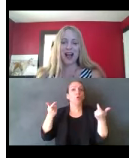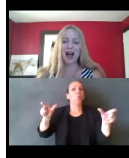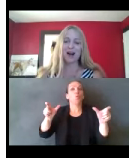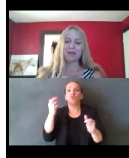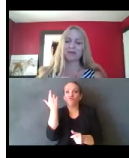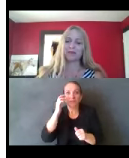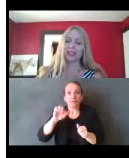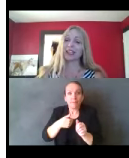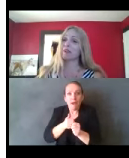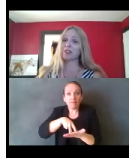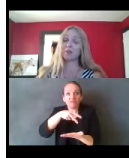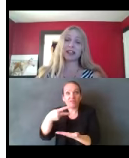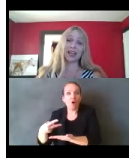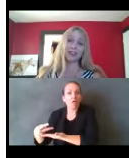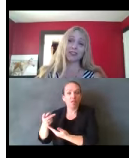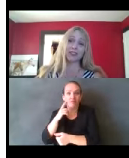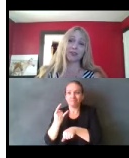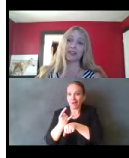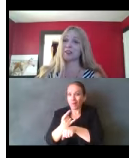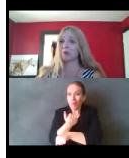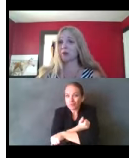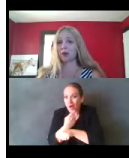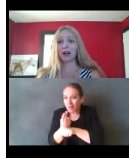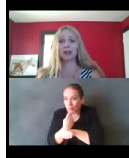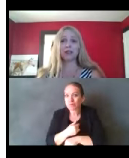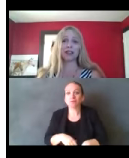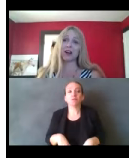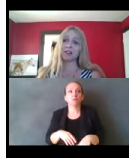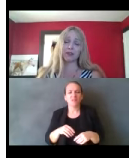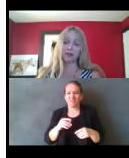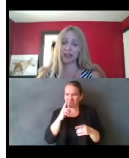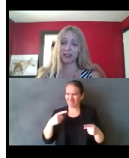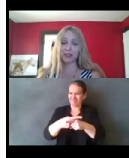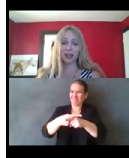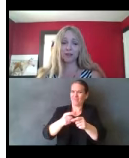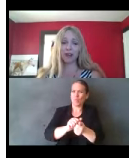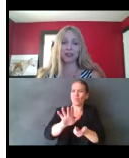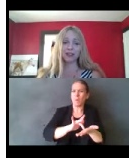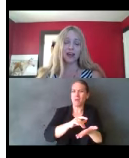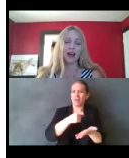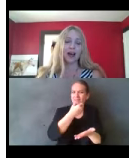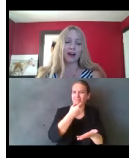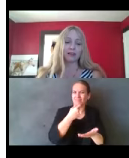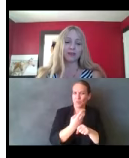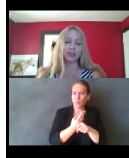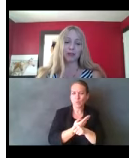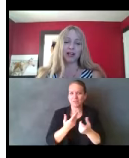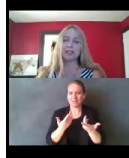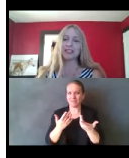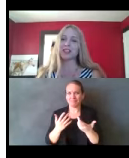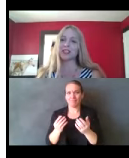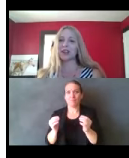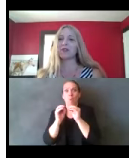well. It can affect your medications so that they don't work well or they cause other negative side effects.